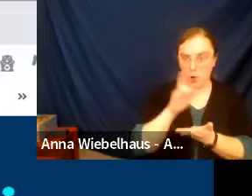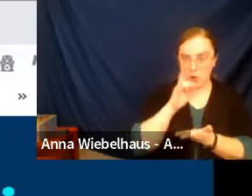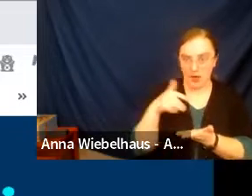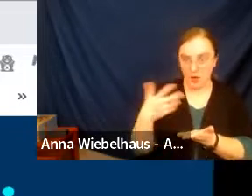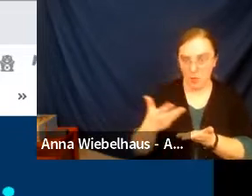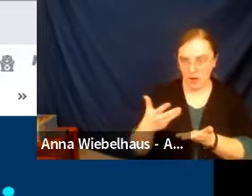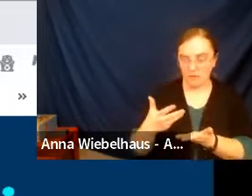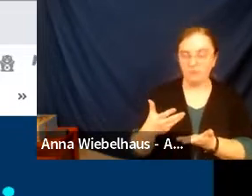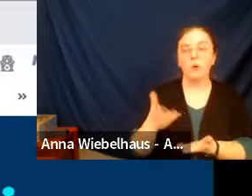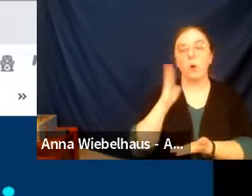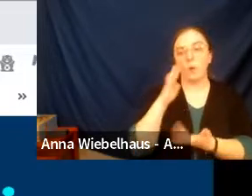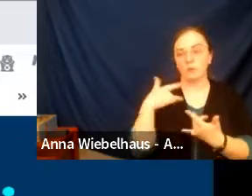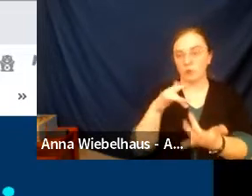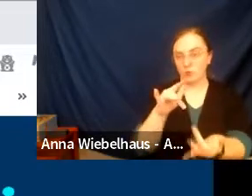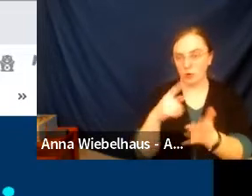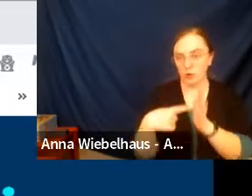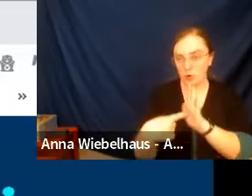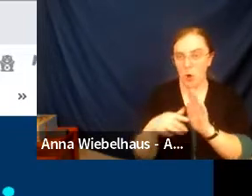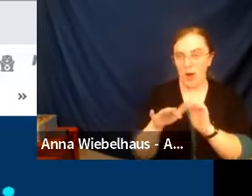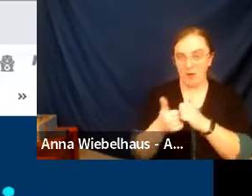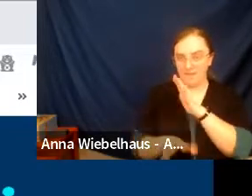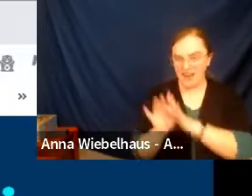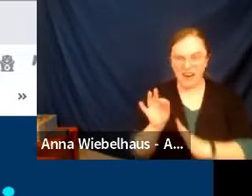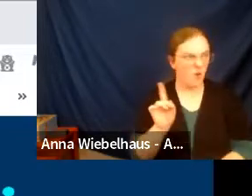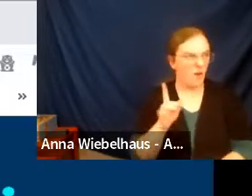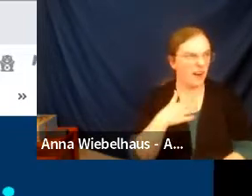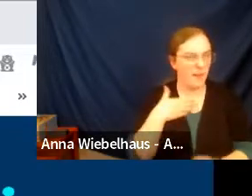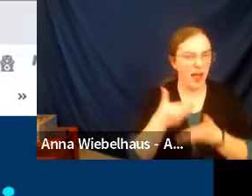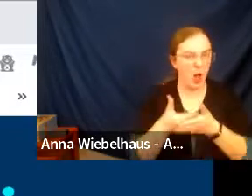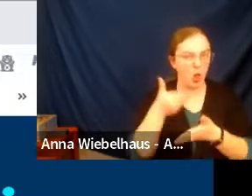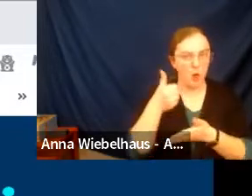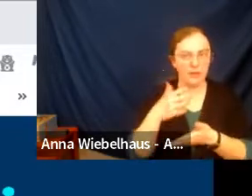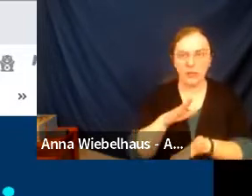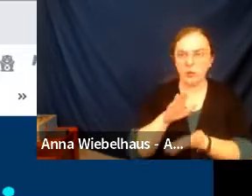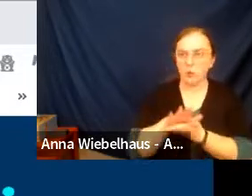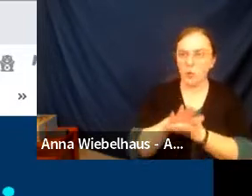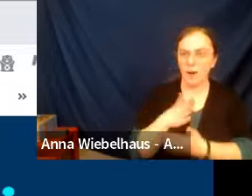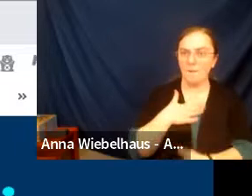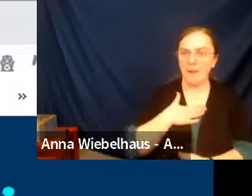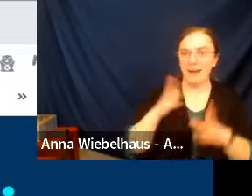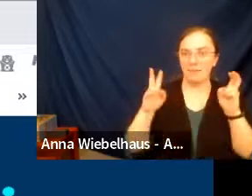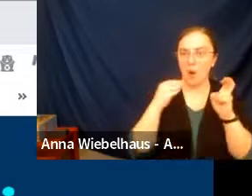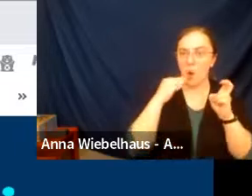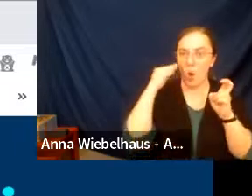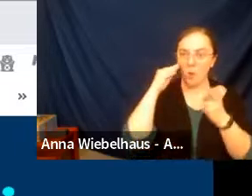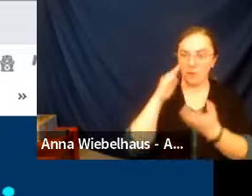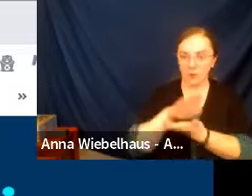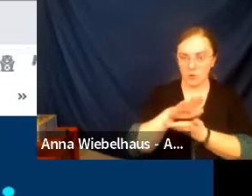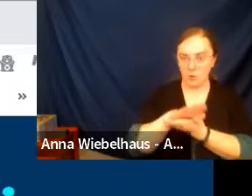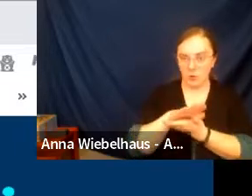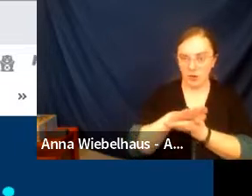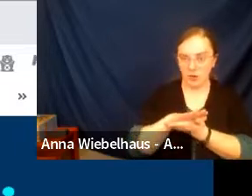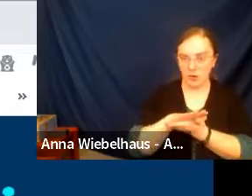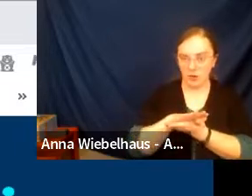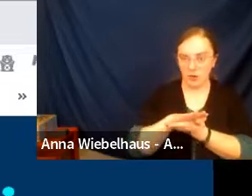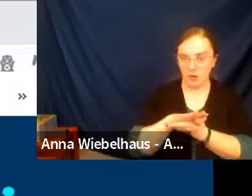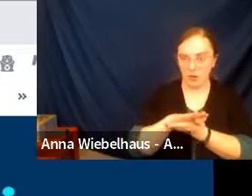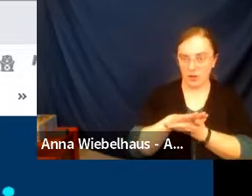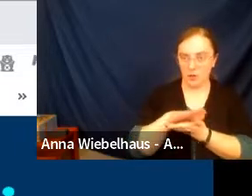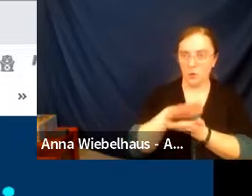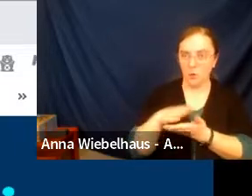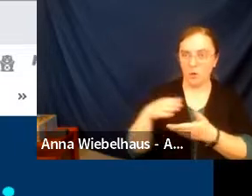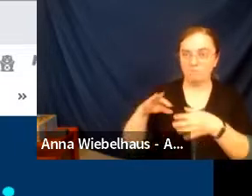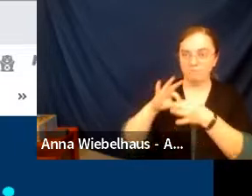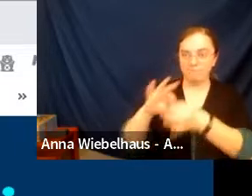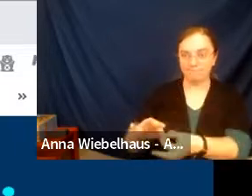to show you how to get to those and find out what your homeschool is, as well as any forms if you are interested in exploring a choice or